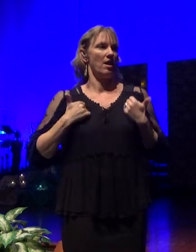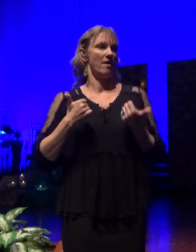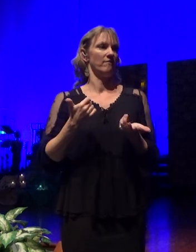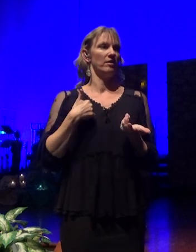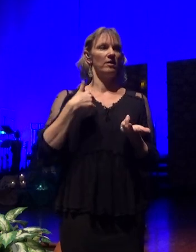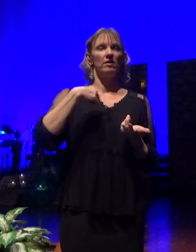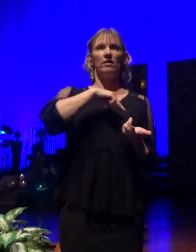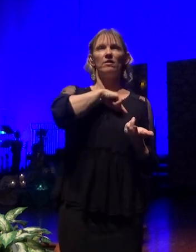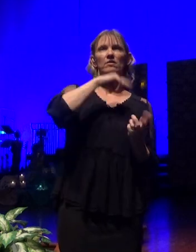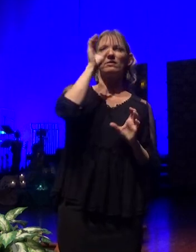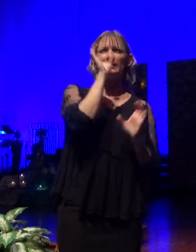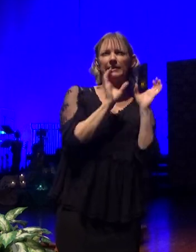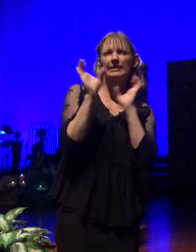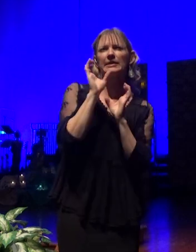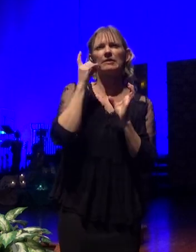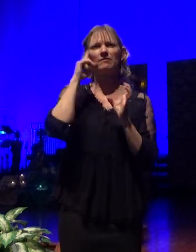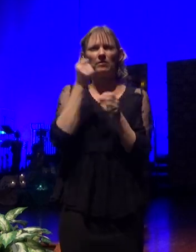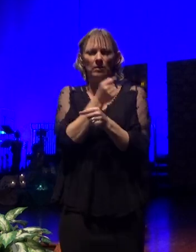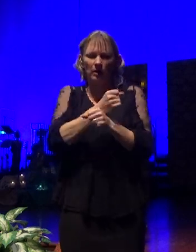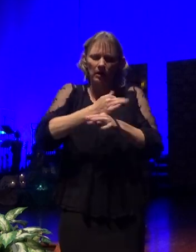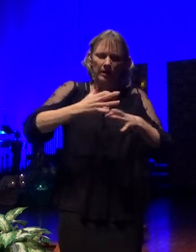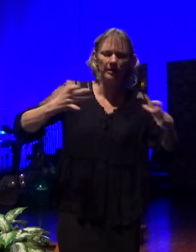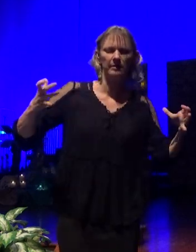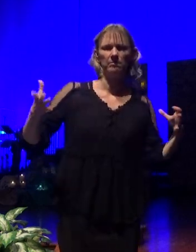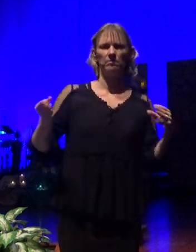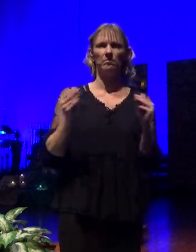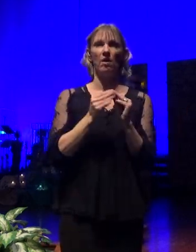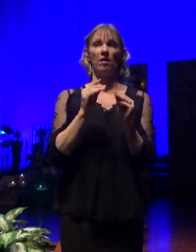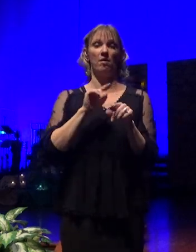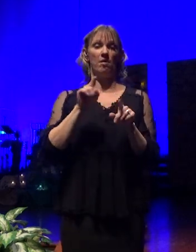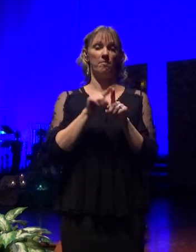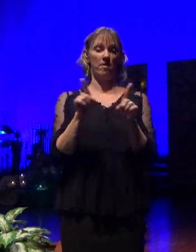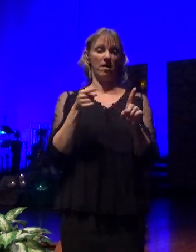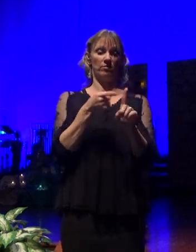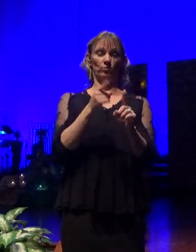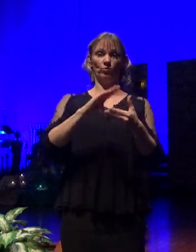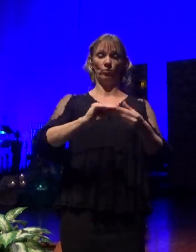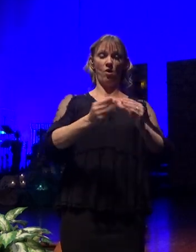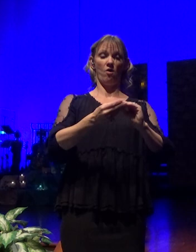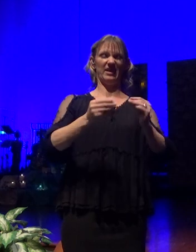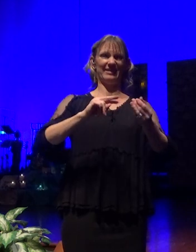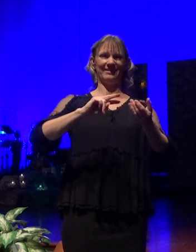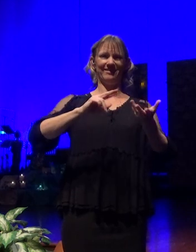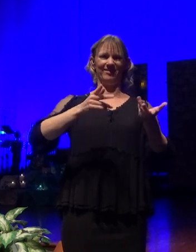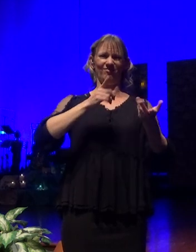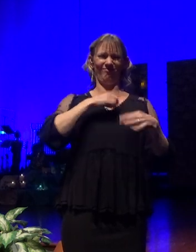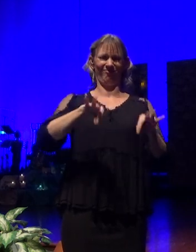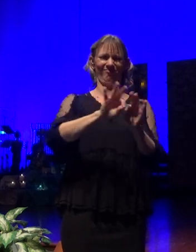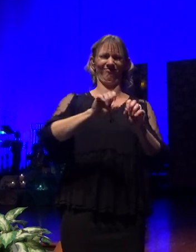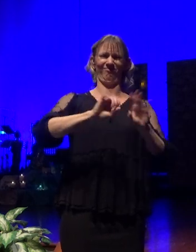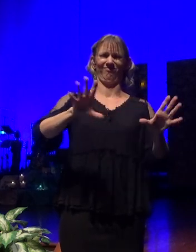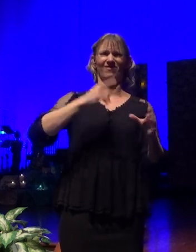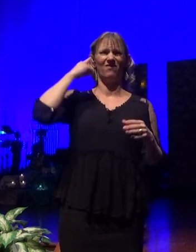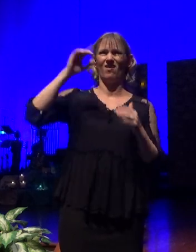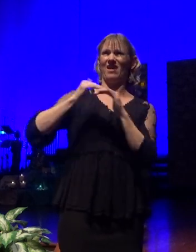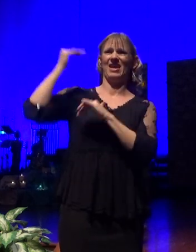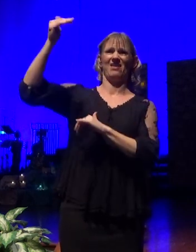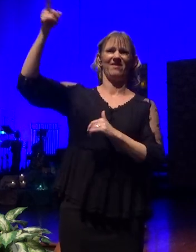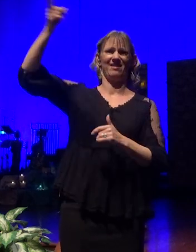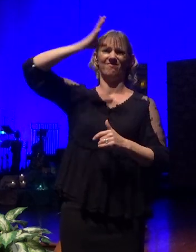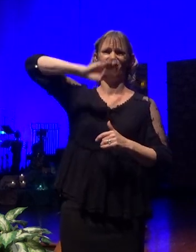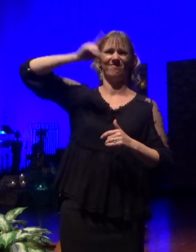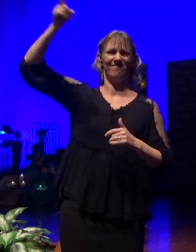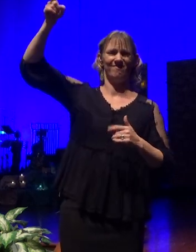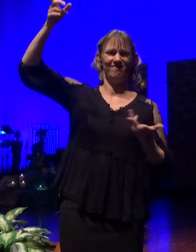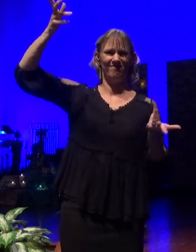for expansiveness. But our stories mean nothing to the infinite that is still shining any more than our willingness